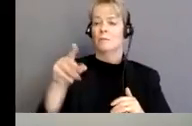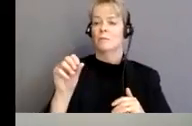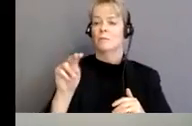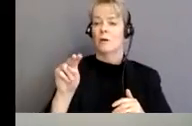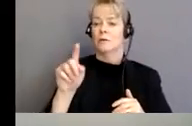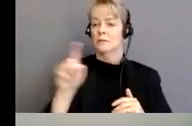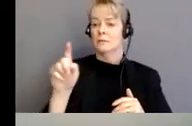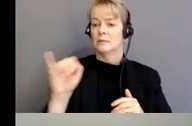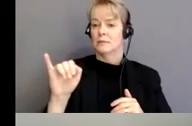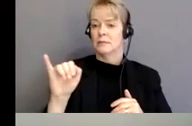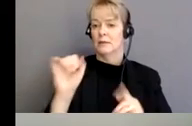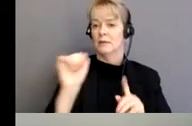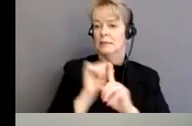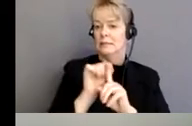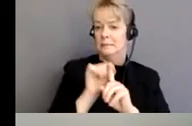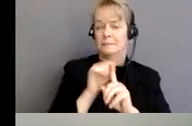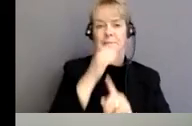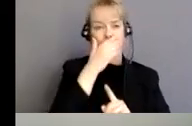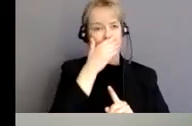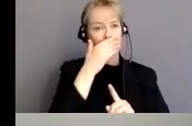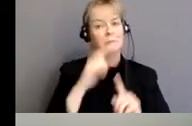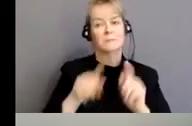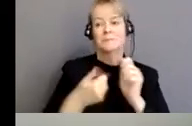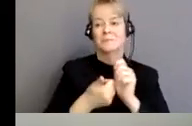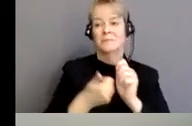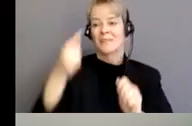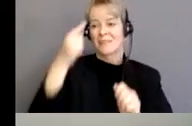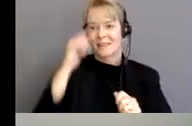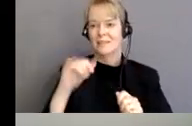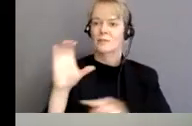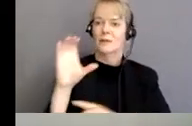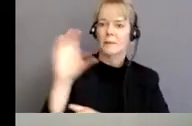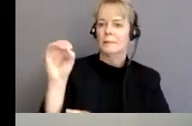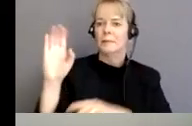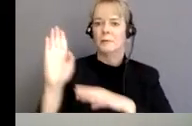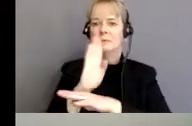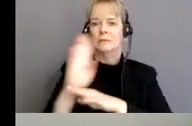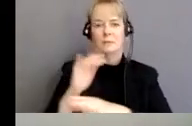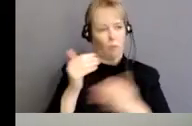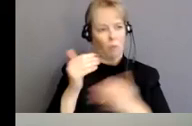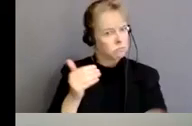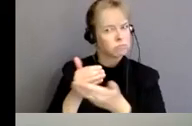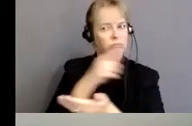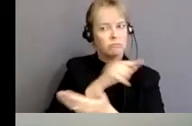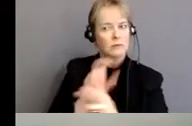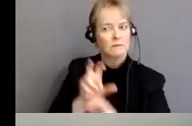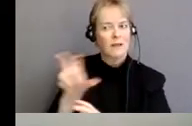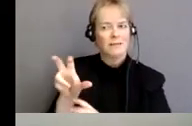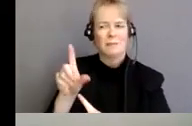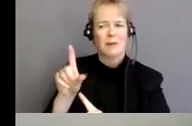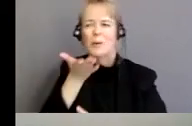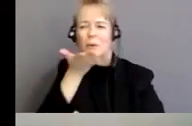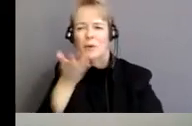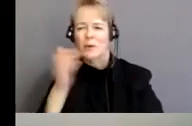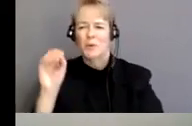really is no underlying business or investment or entity to invest in. It's essentially just a